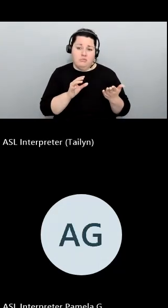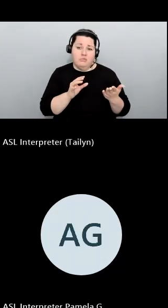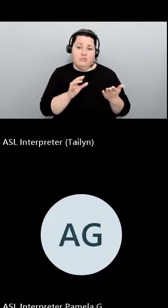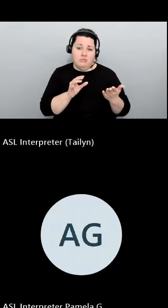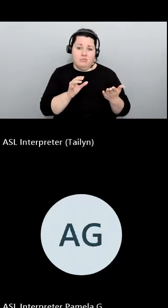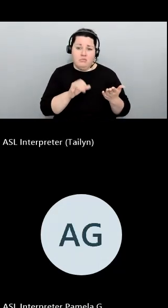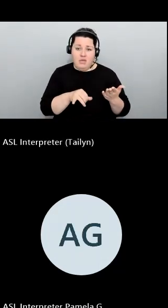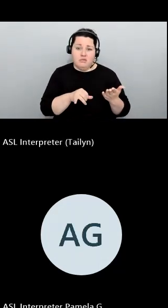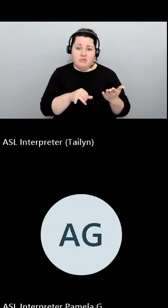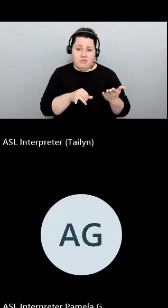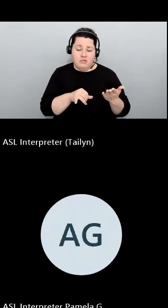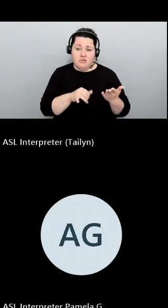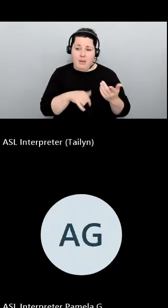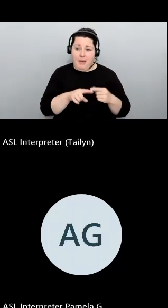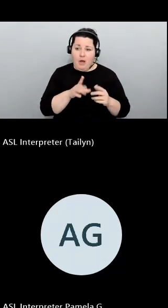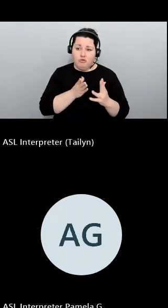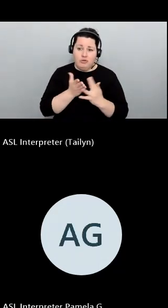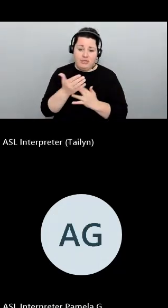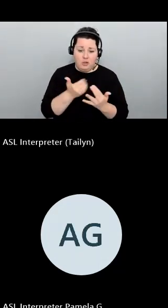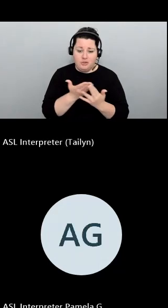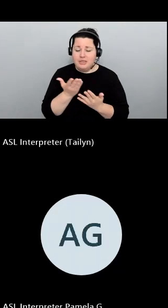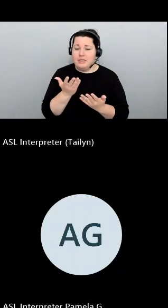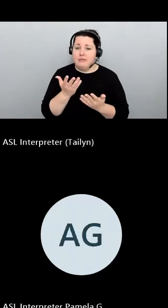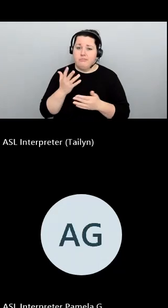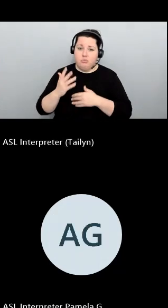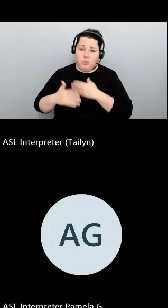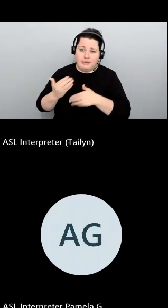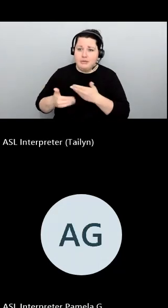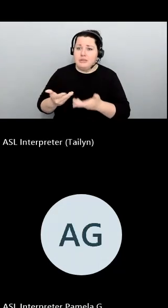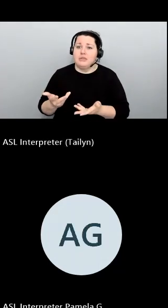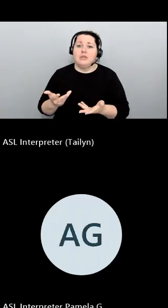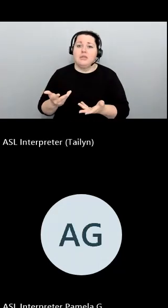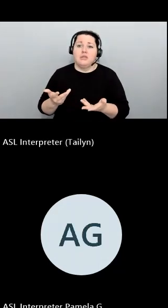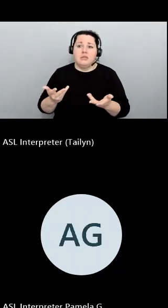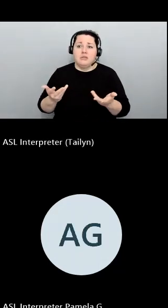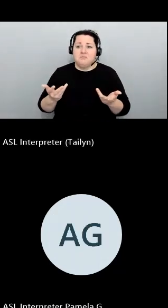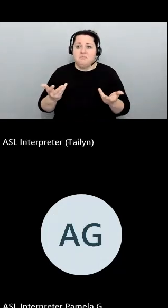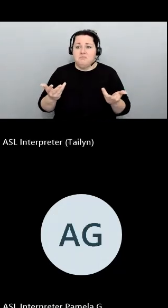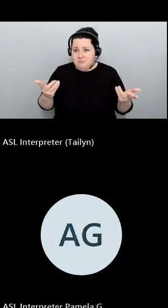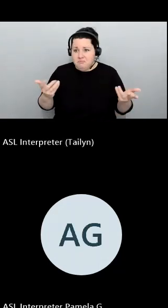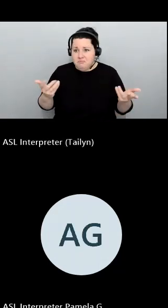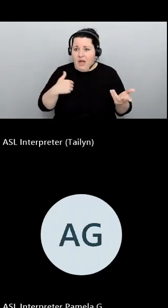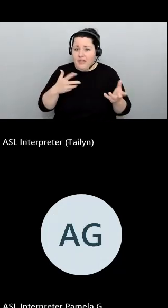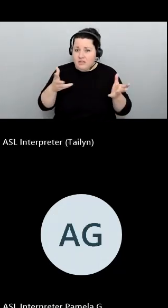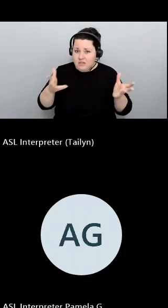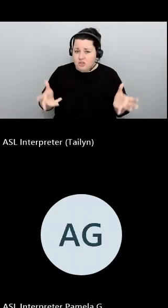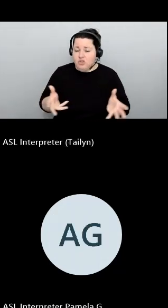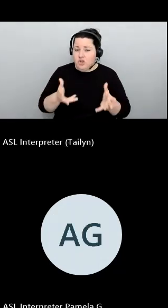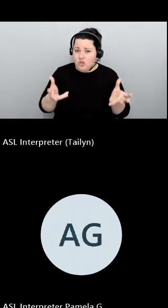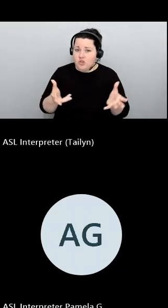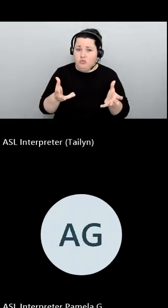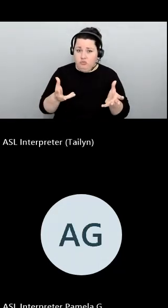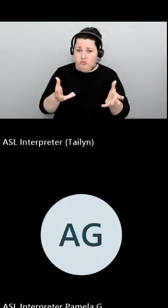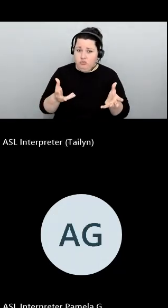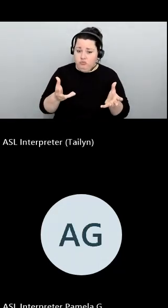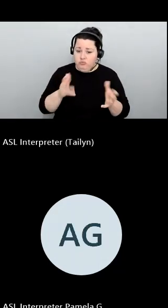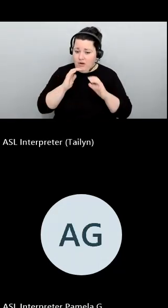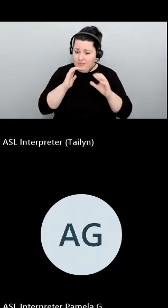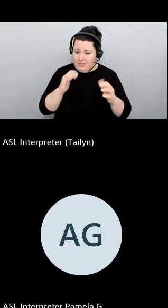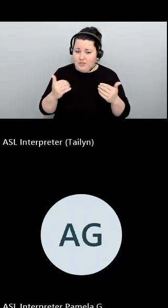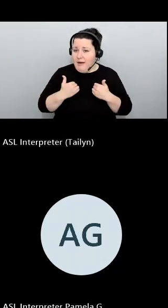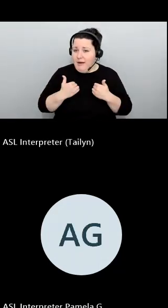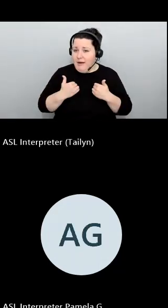is about transparency and processes. But it's, I would just encourage you to have some conversations with